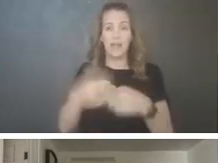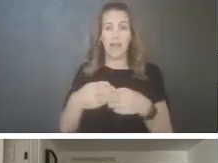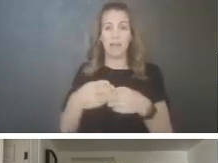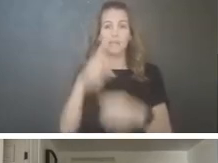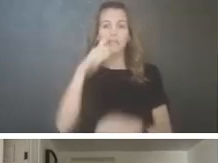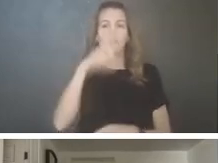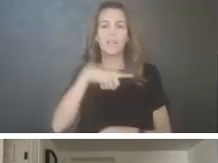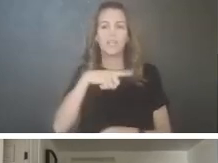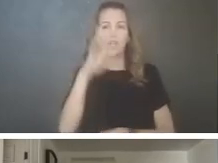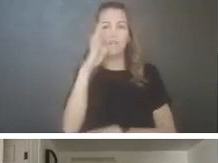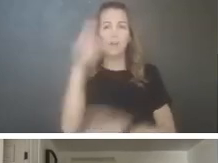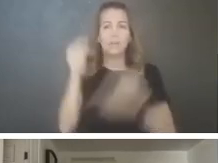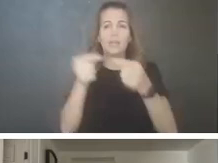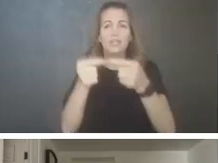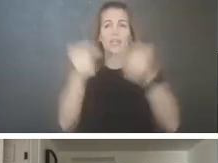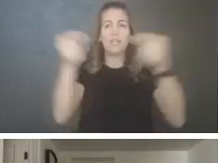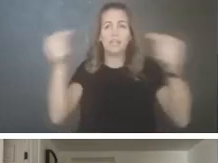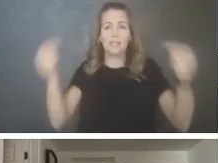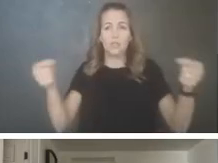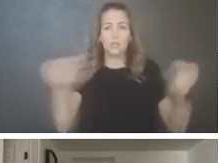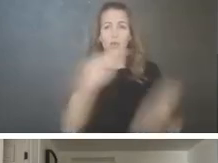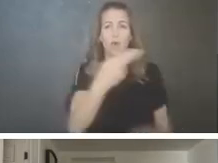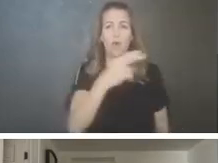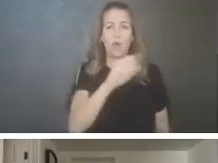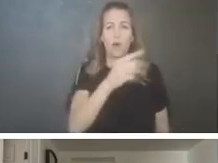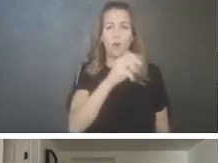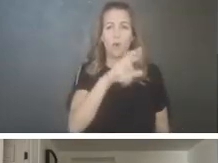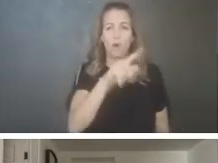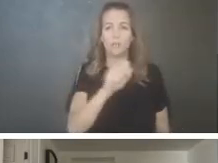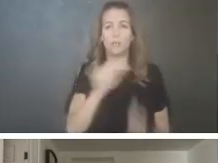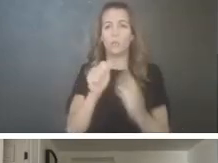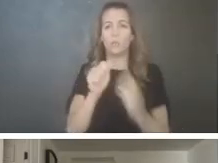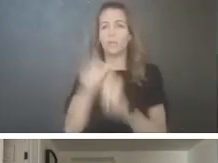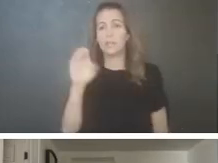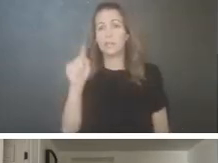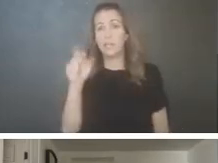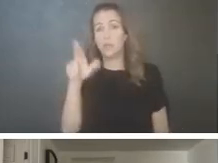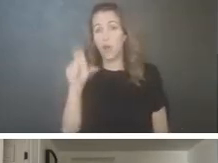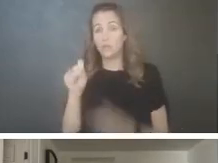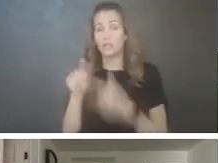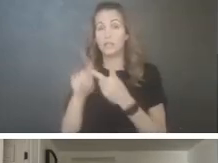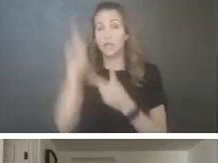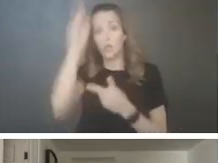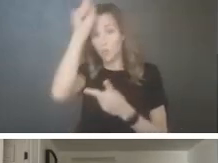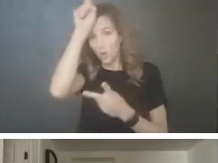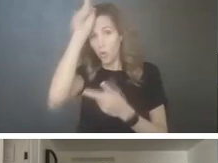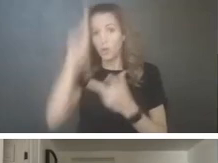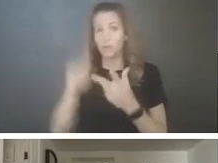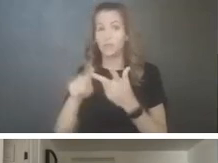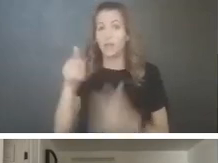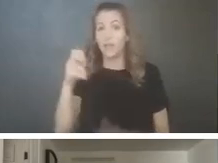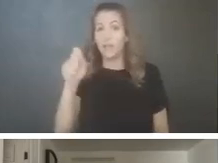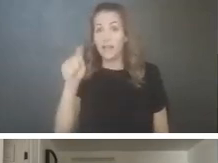forest adjacent to Hogwarts Castle, home to centaurs, unicorns, thestrals, Aragog and his family,